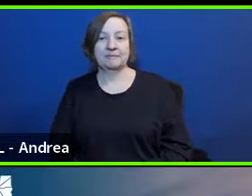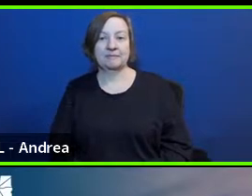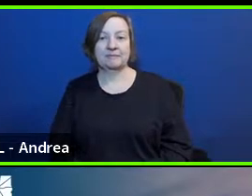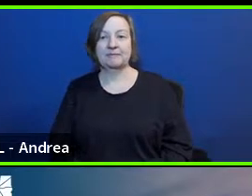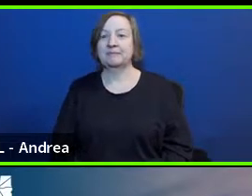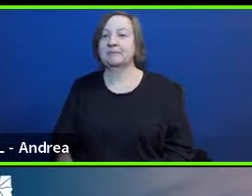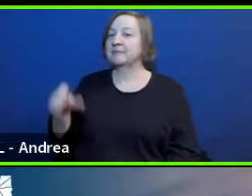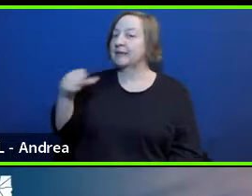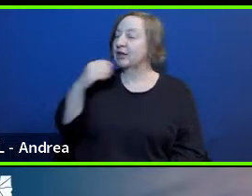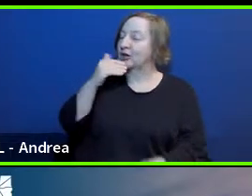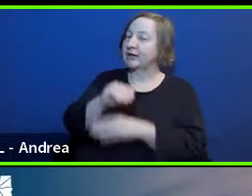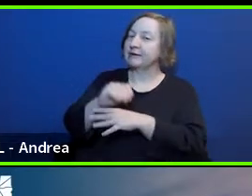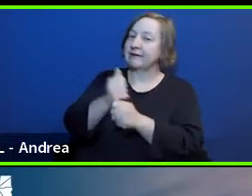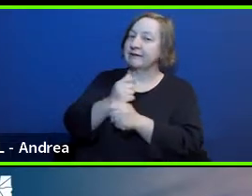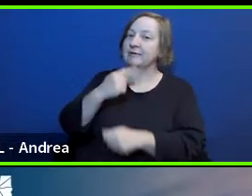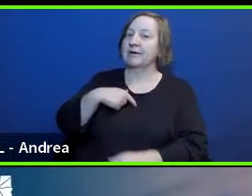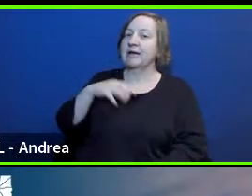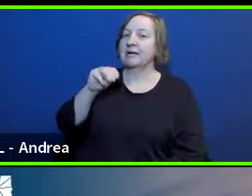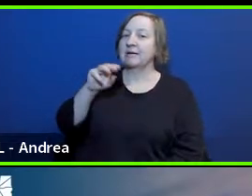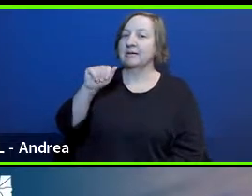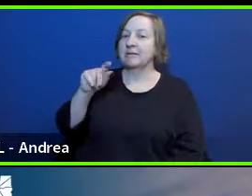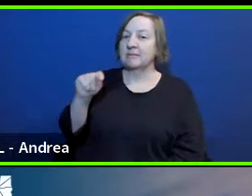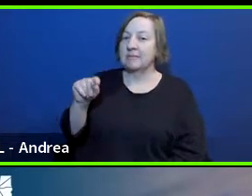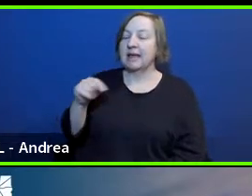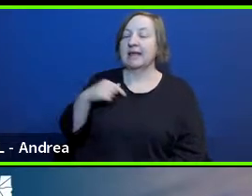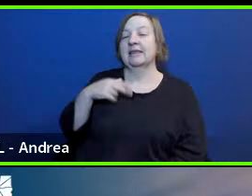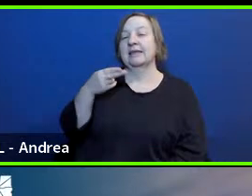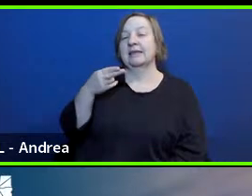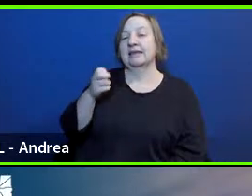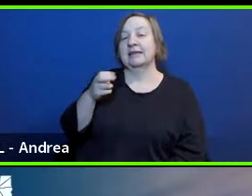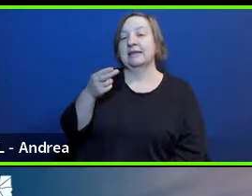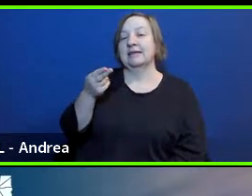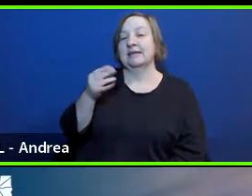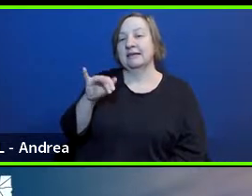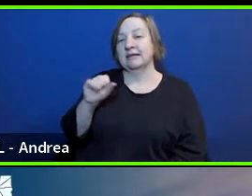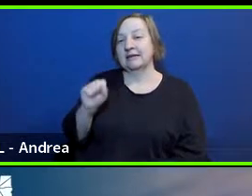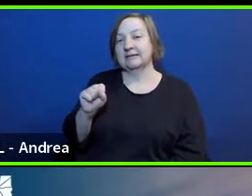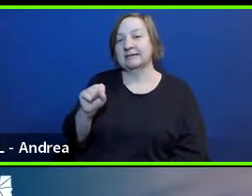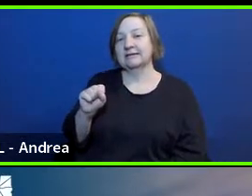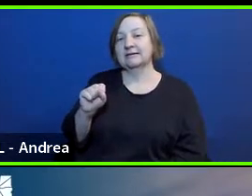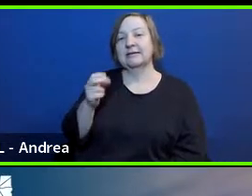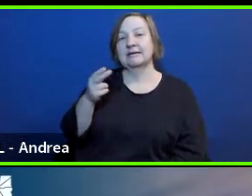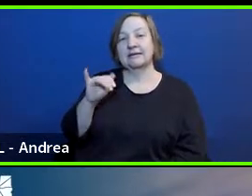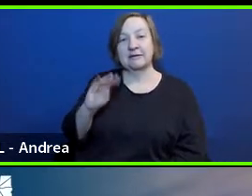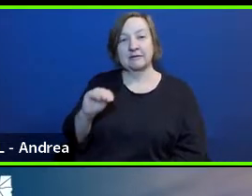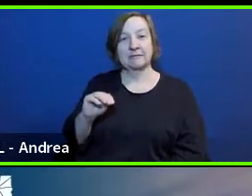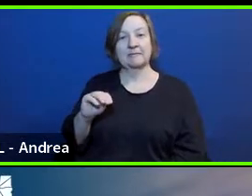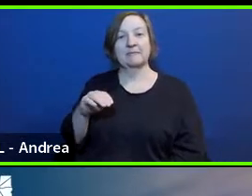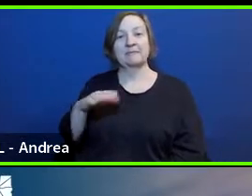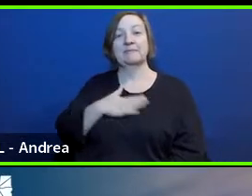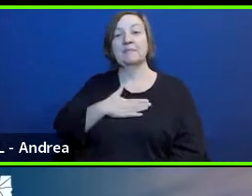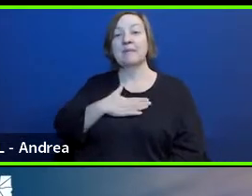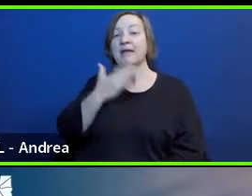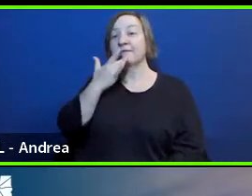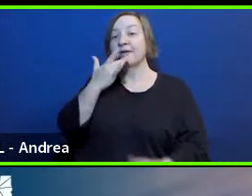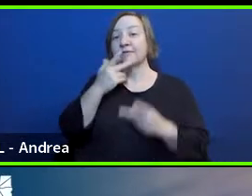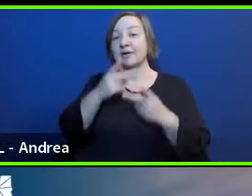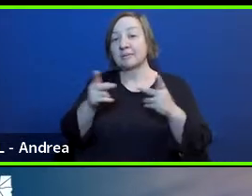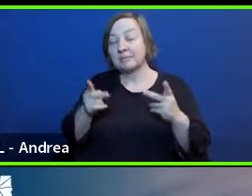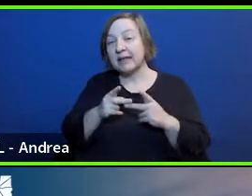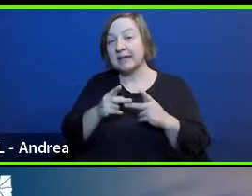Yeah, good evening, everybody. This is Matt Sears. I use he, his, him pronouns. My favorite place is definitely the